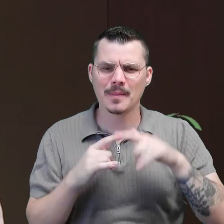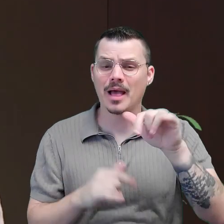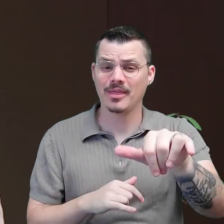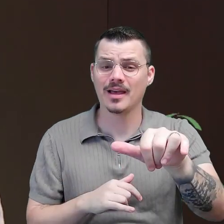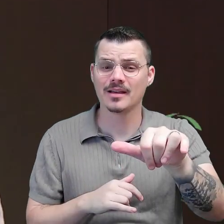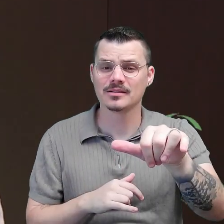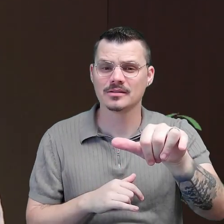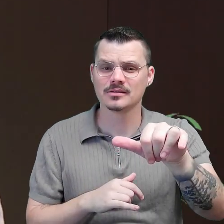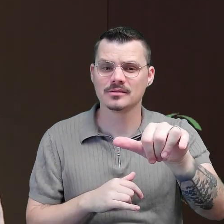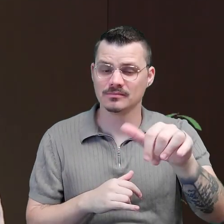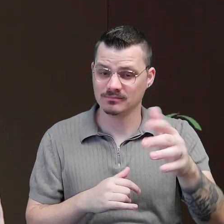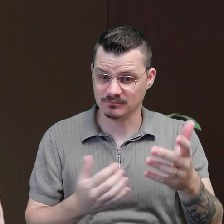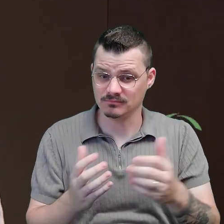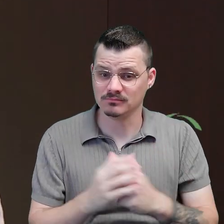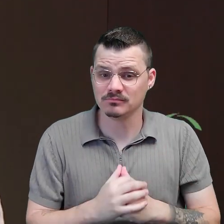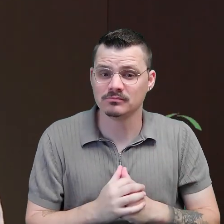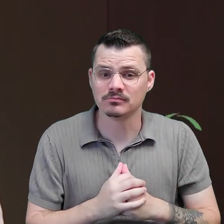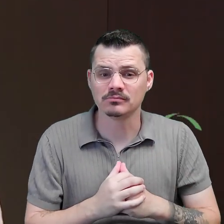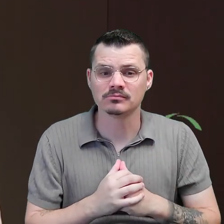excited about that.